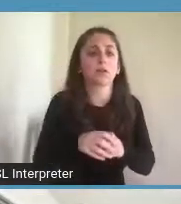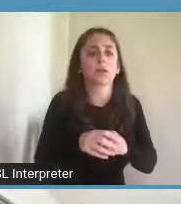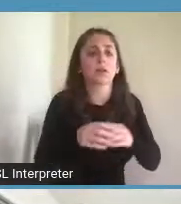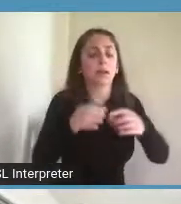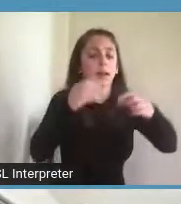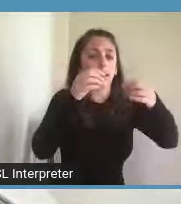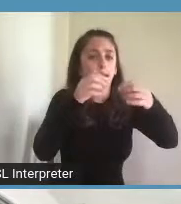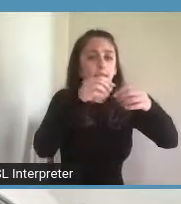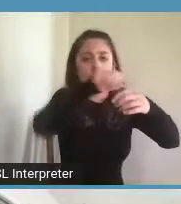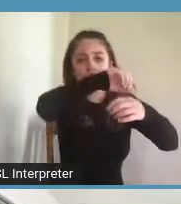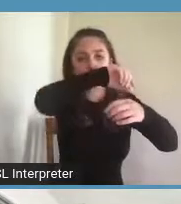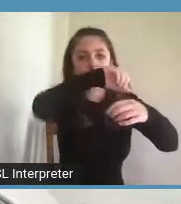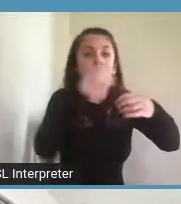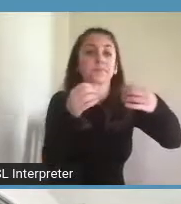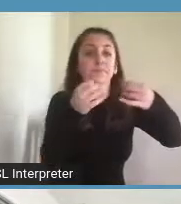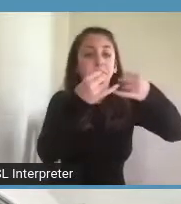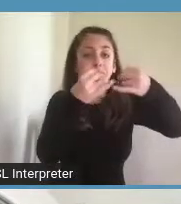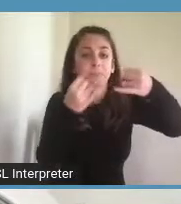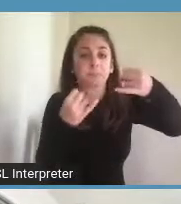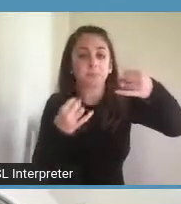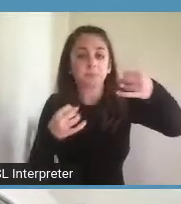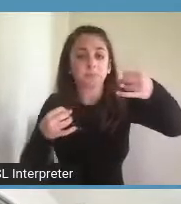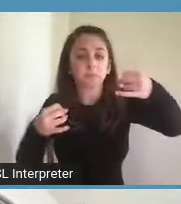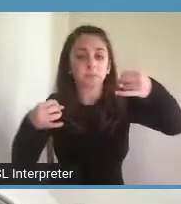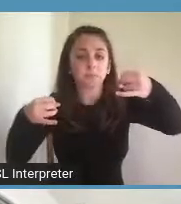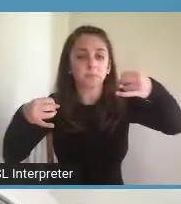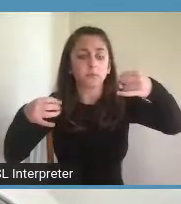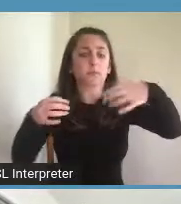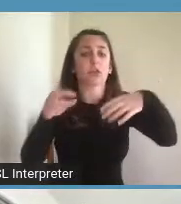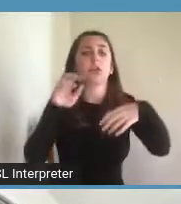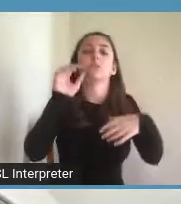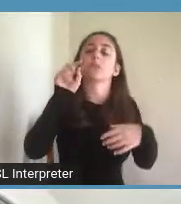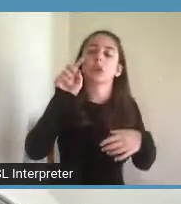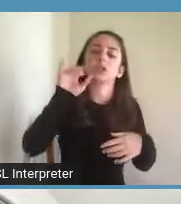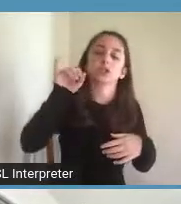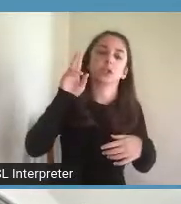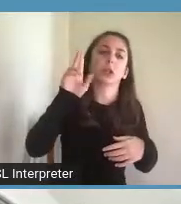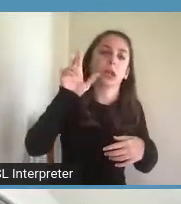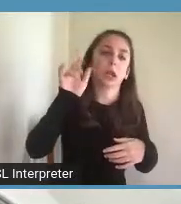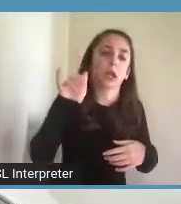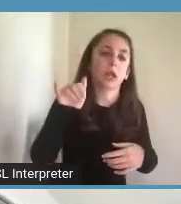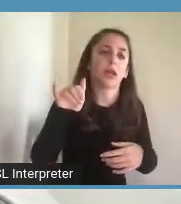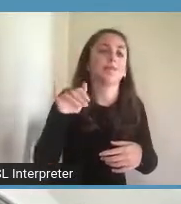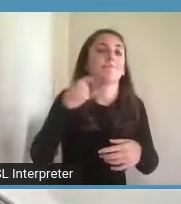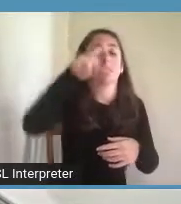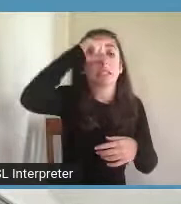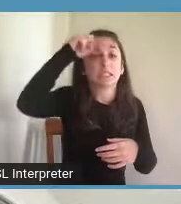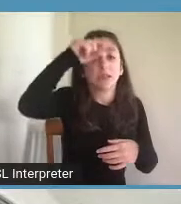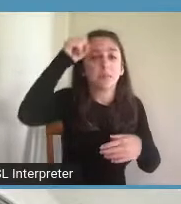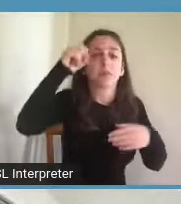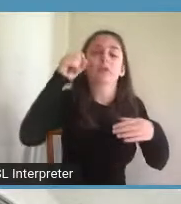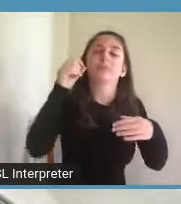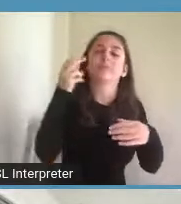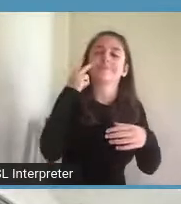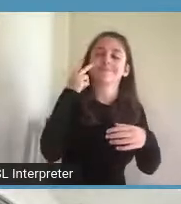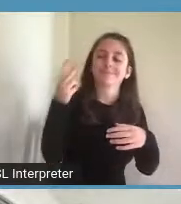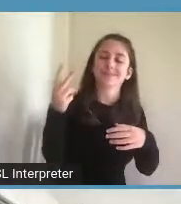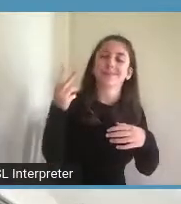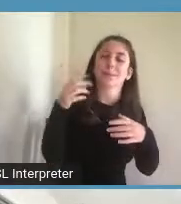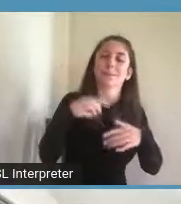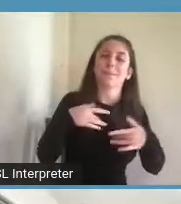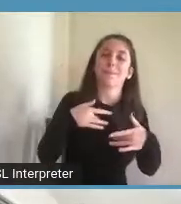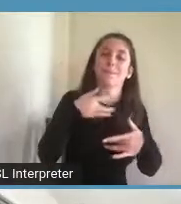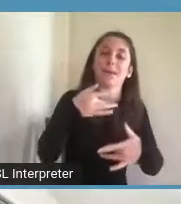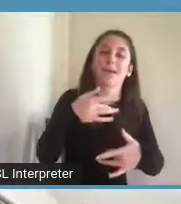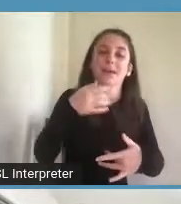So that kind of pattern of dipping down in the summer looks like a seasonal pattern to me. But what I am noticing on the